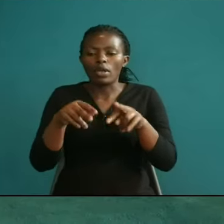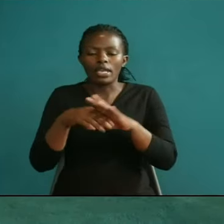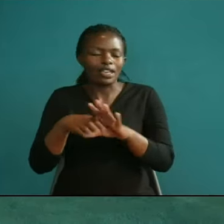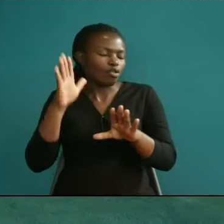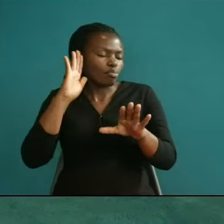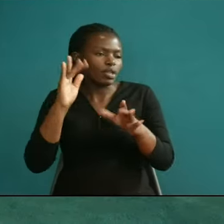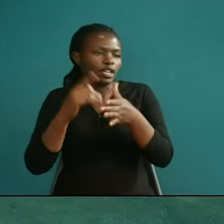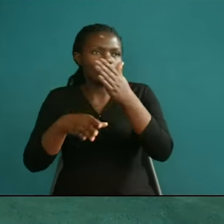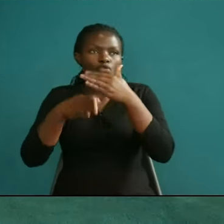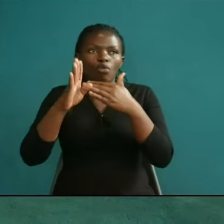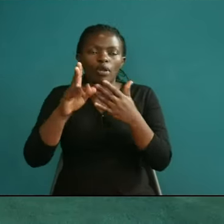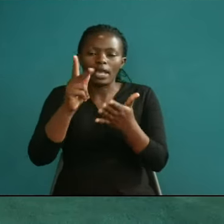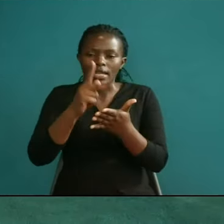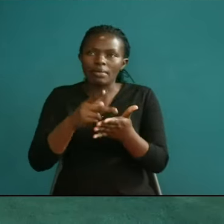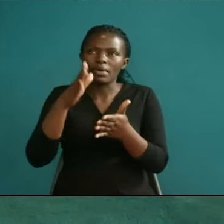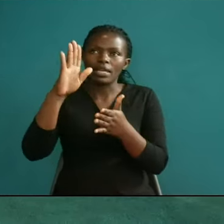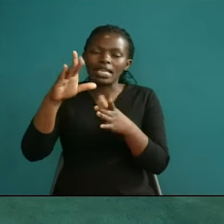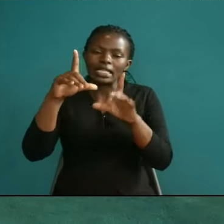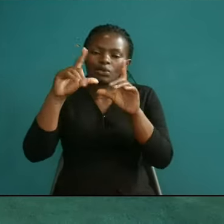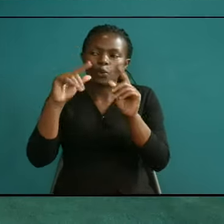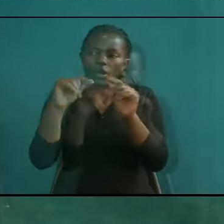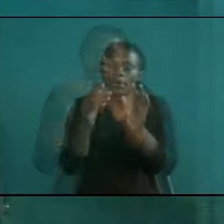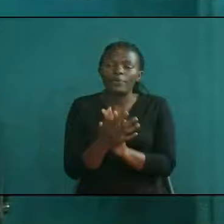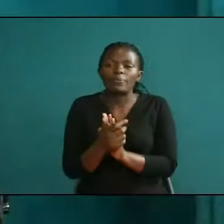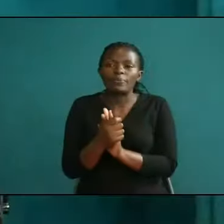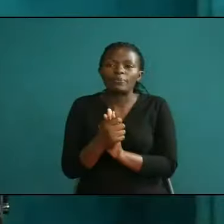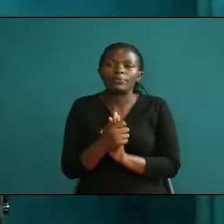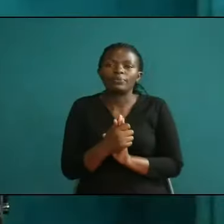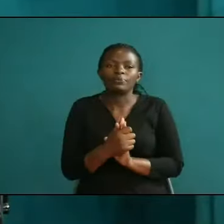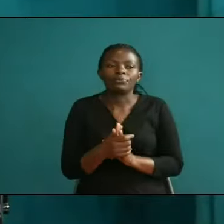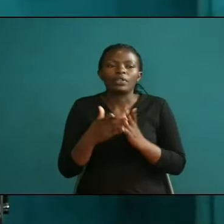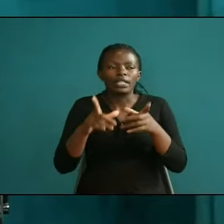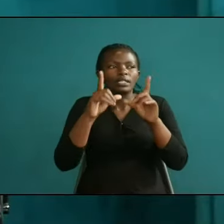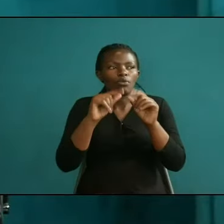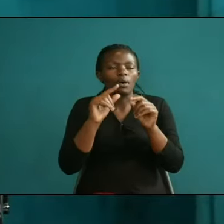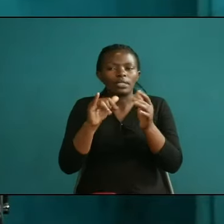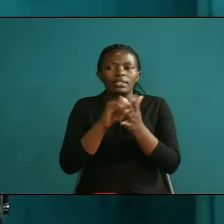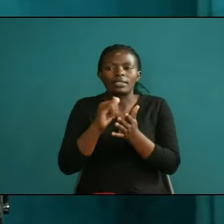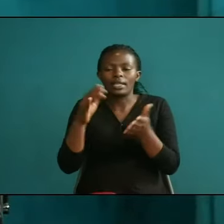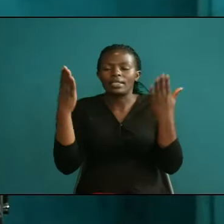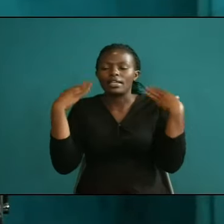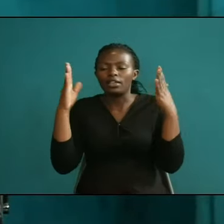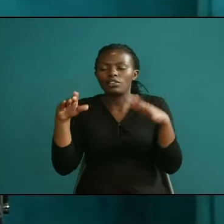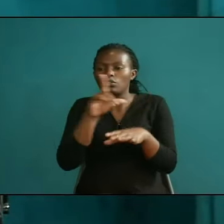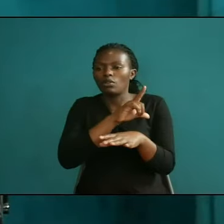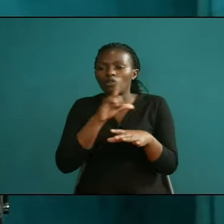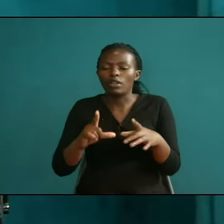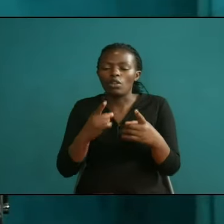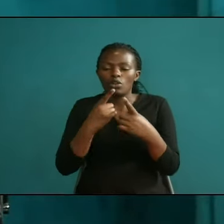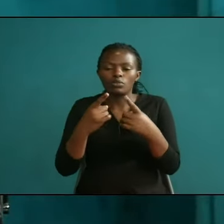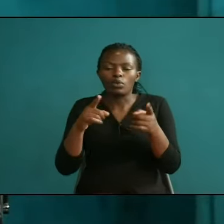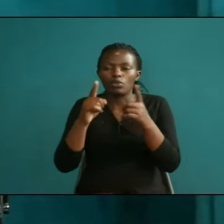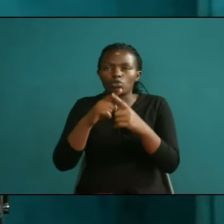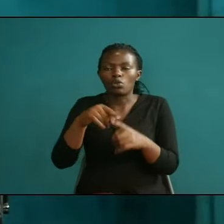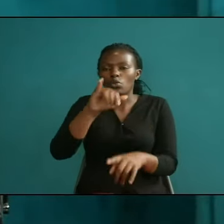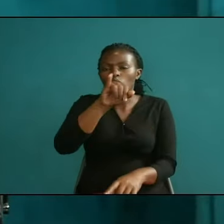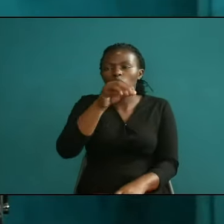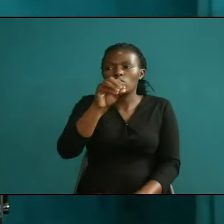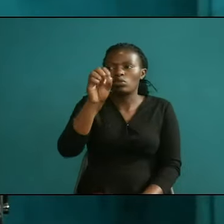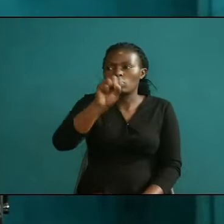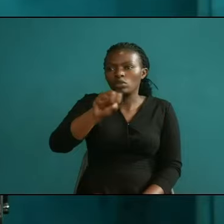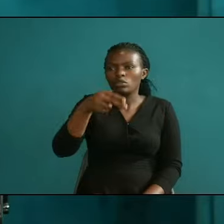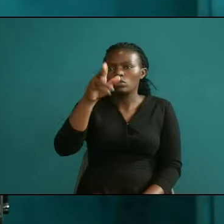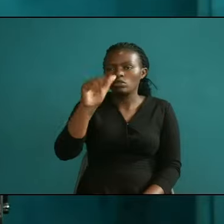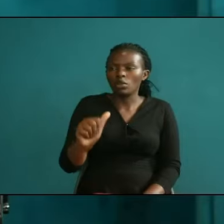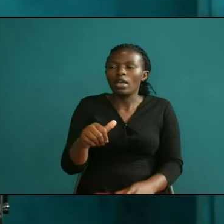requirements, then we will govern his house. These are words that the angel of the Lord spoke to Joshua in Zechariah's